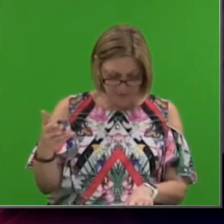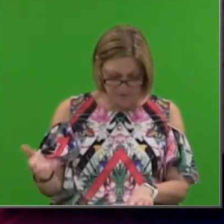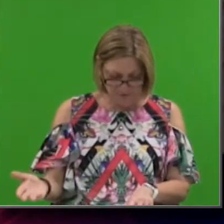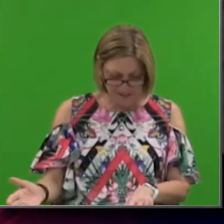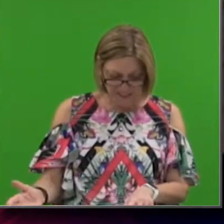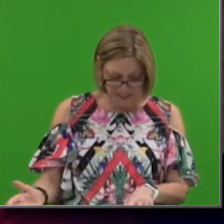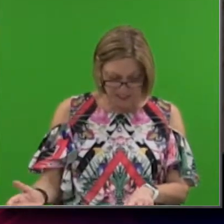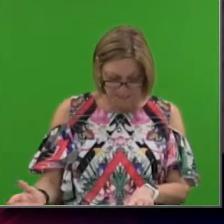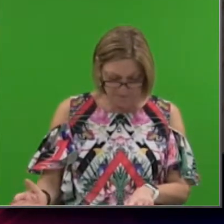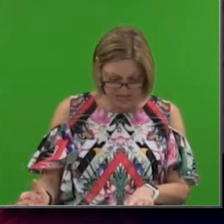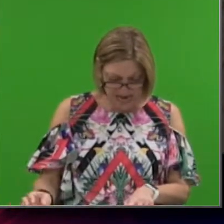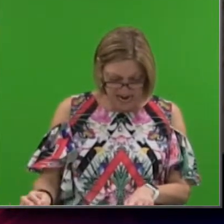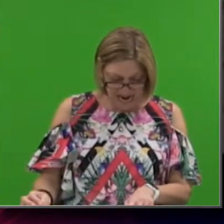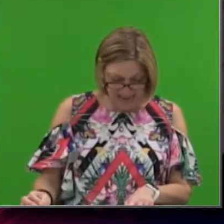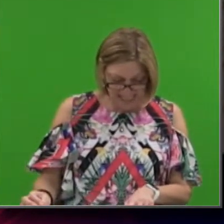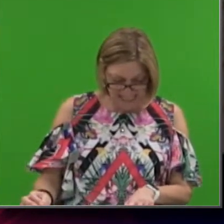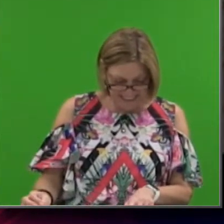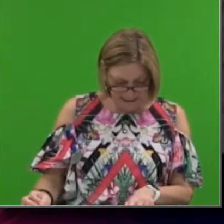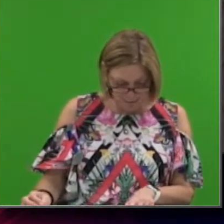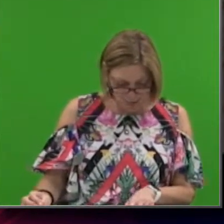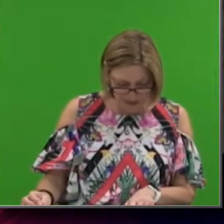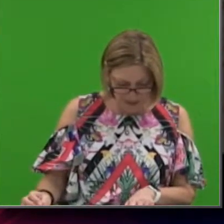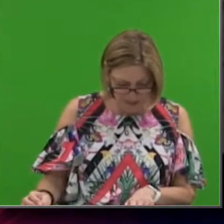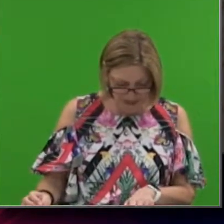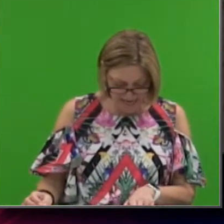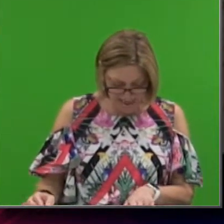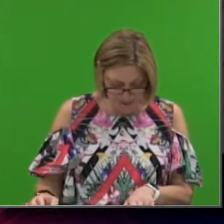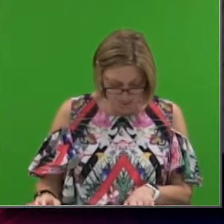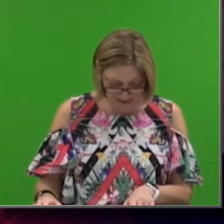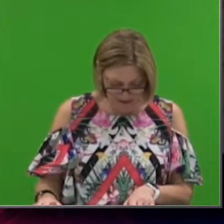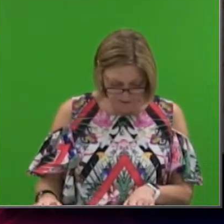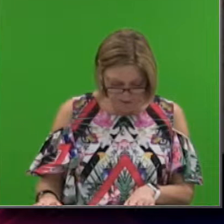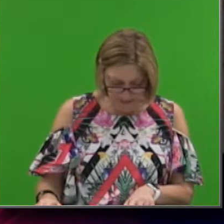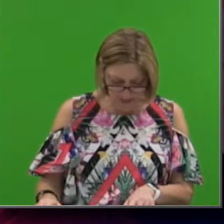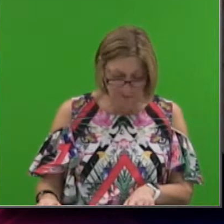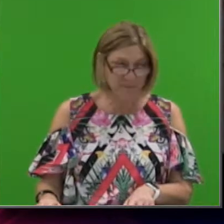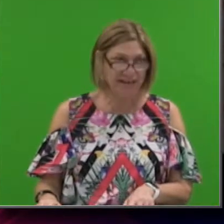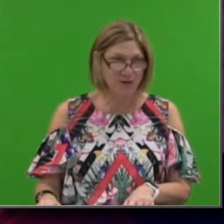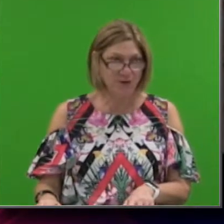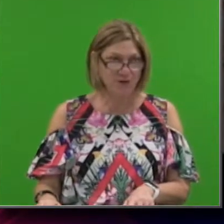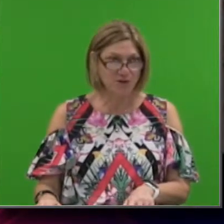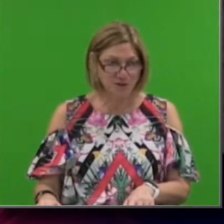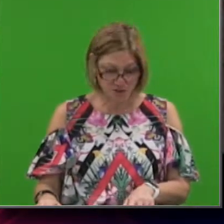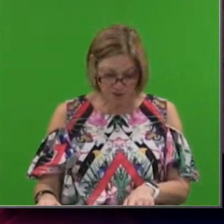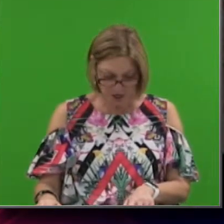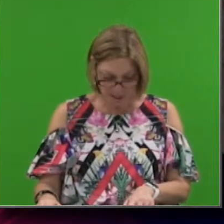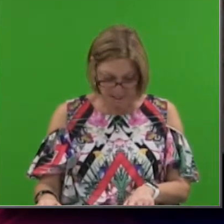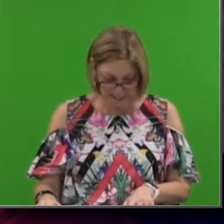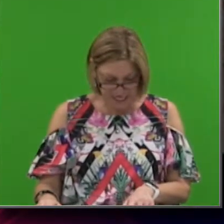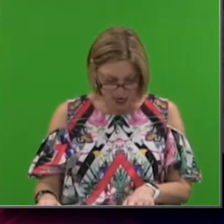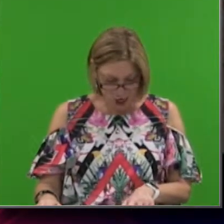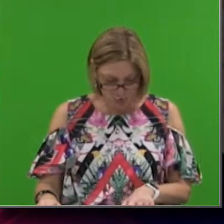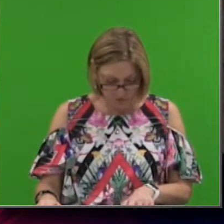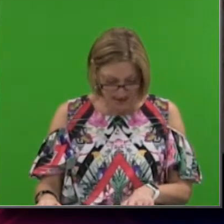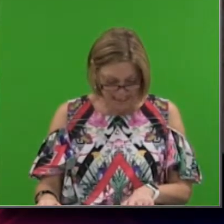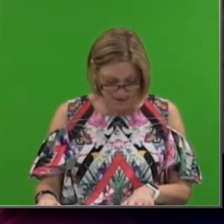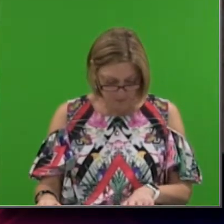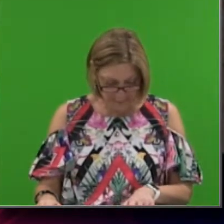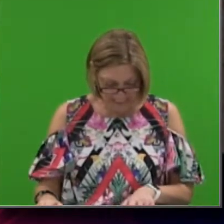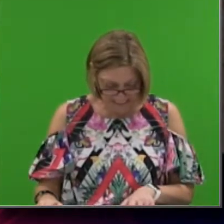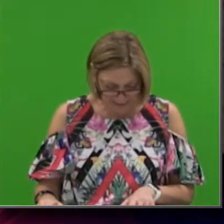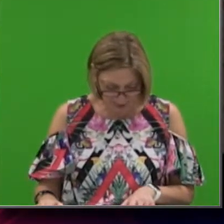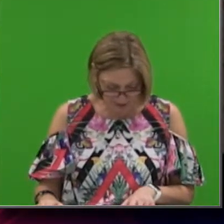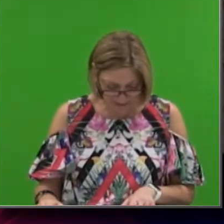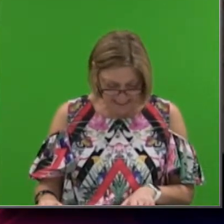see this one over here?" As still more years passed, whenever people compared her to the goddess, Arachne